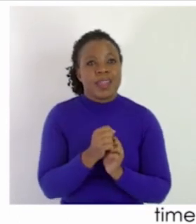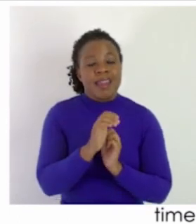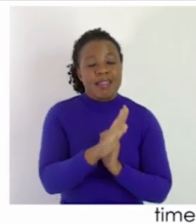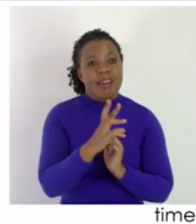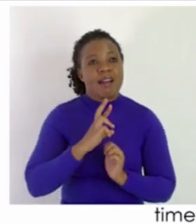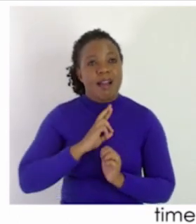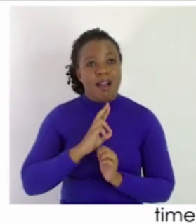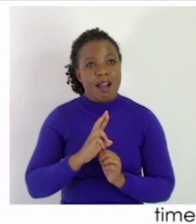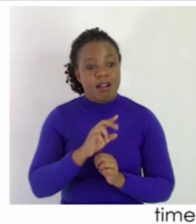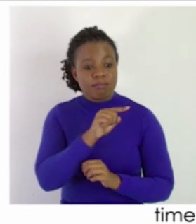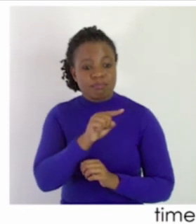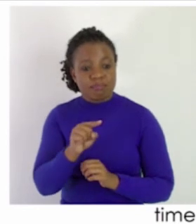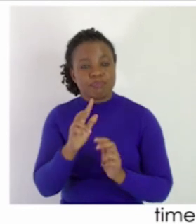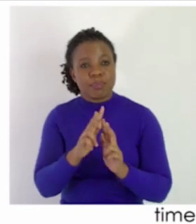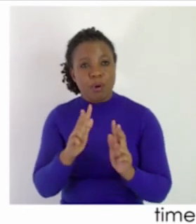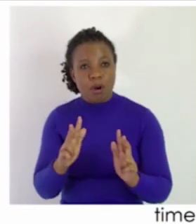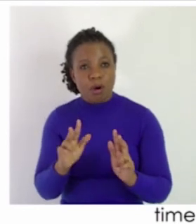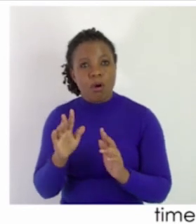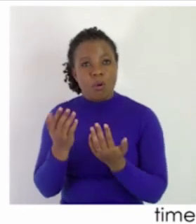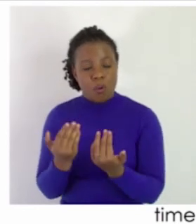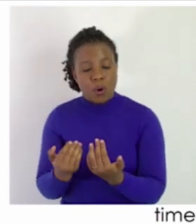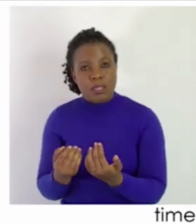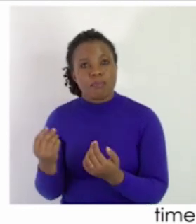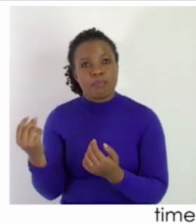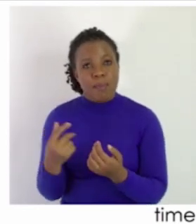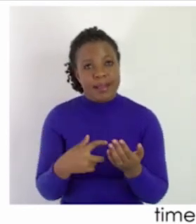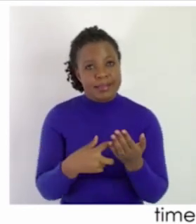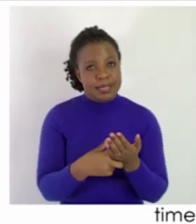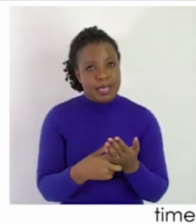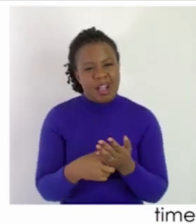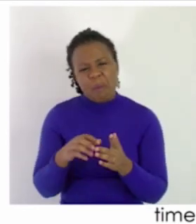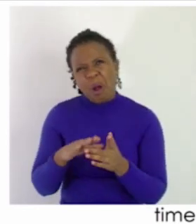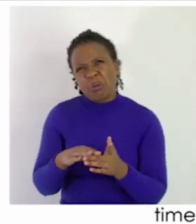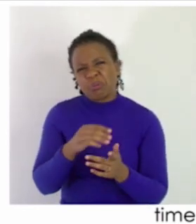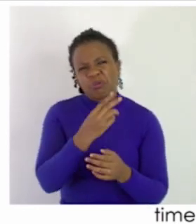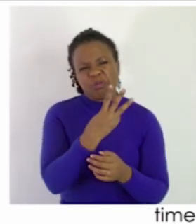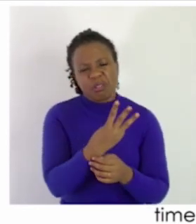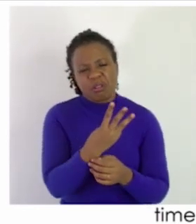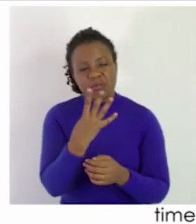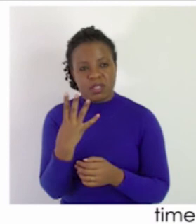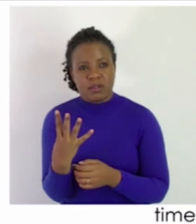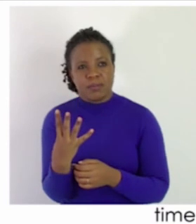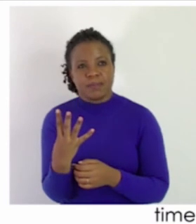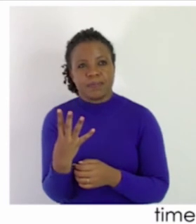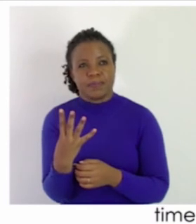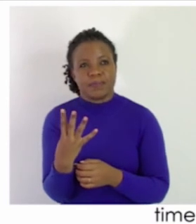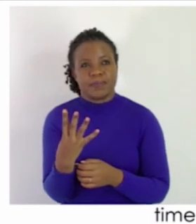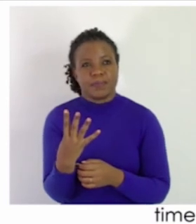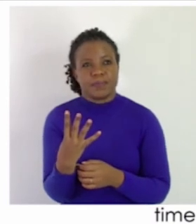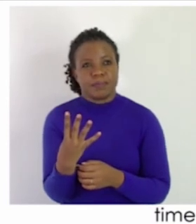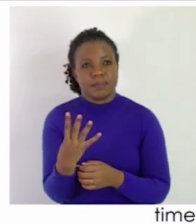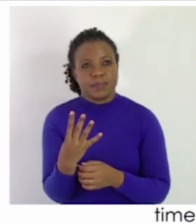there are dash people waiting to buy tickets. about 3 or